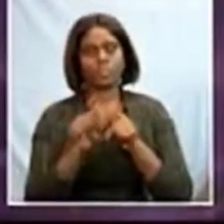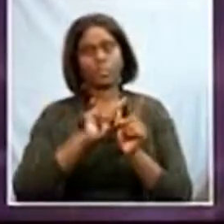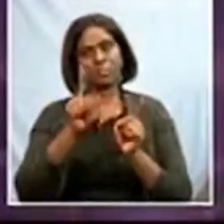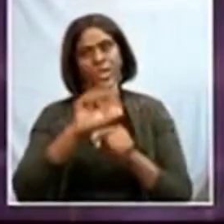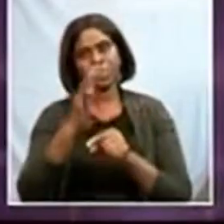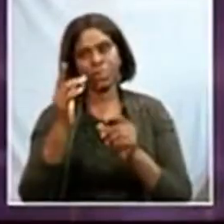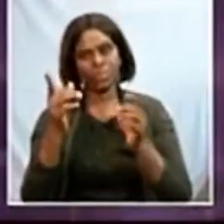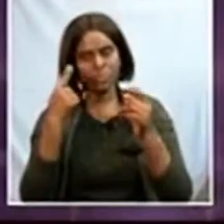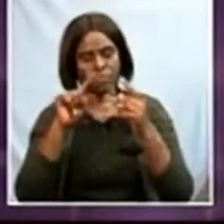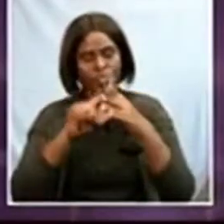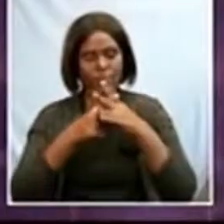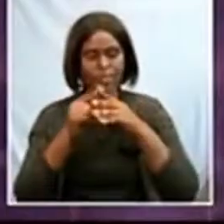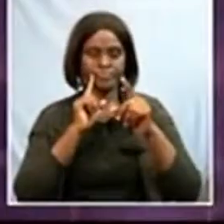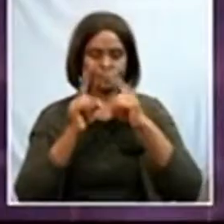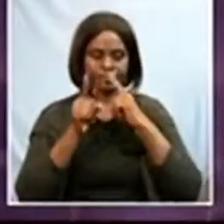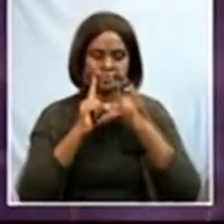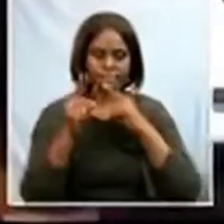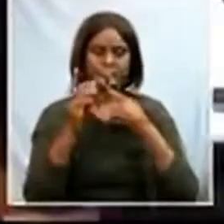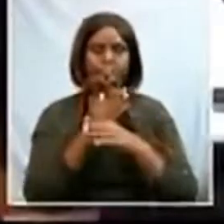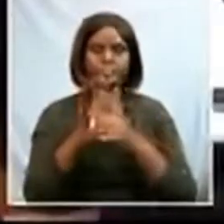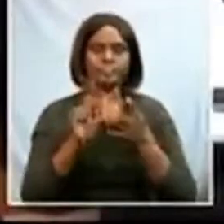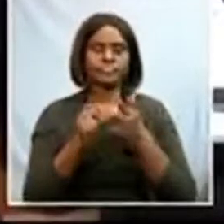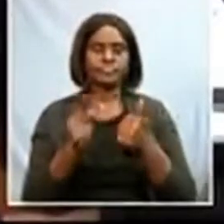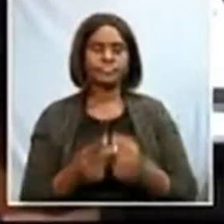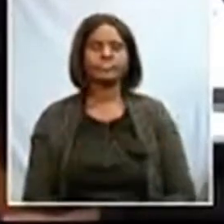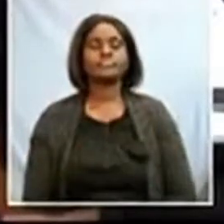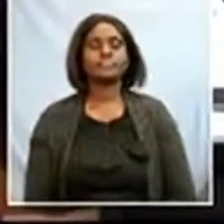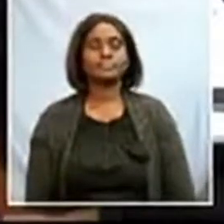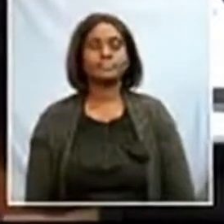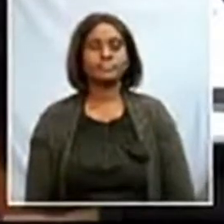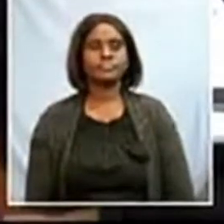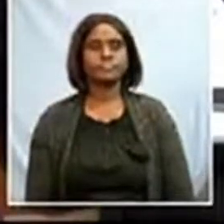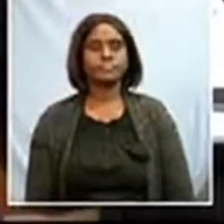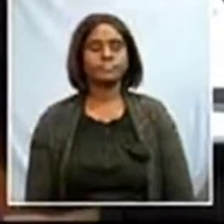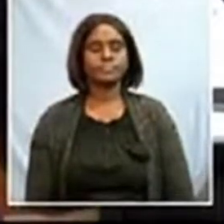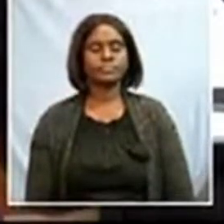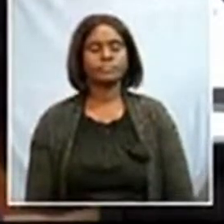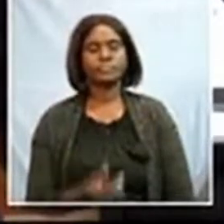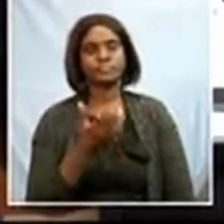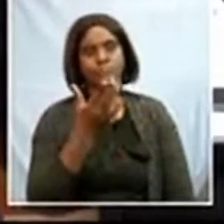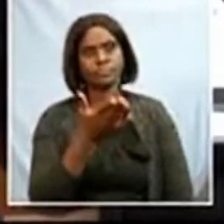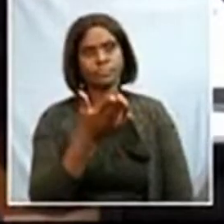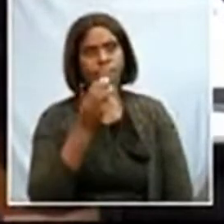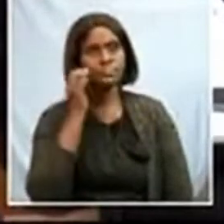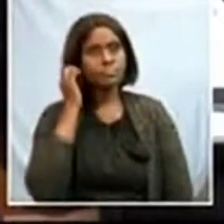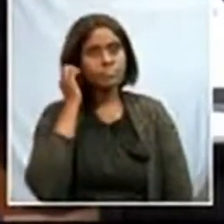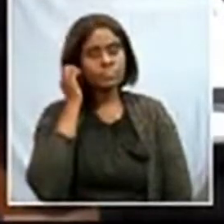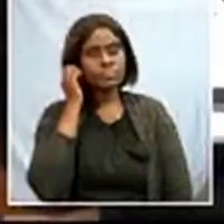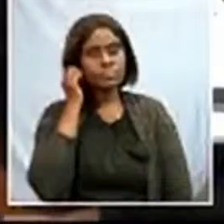committee for the resumption of business. Because the institution